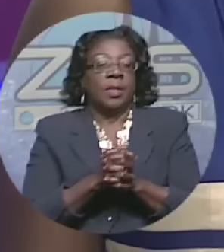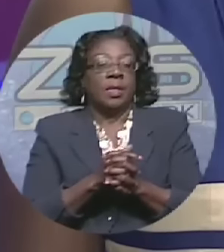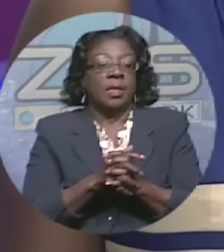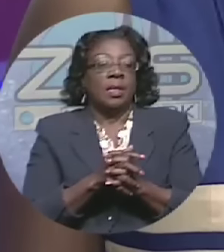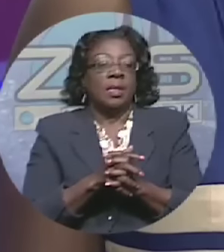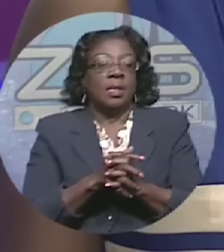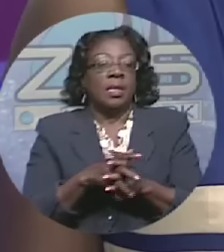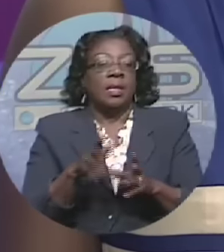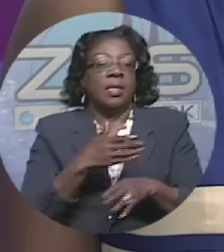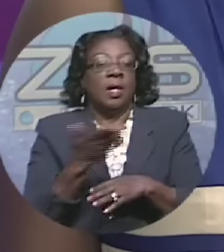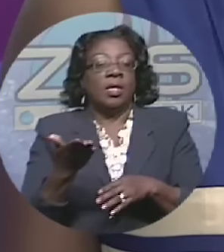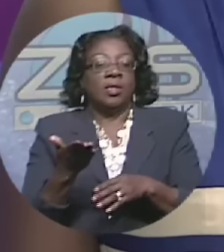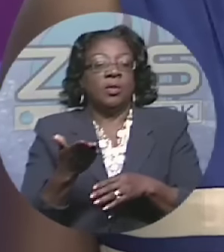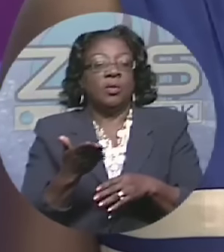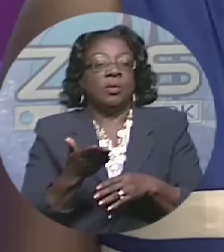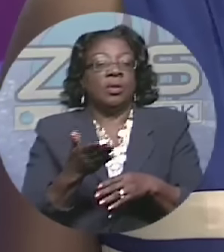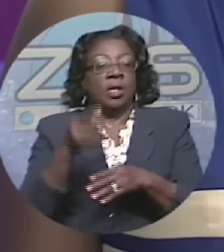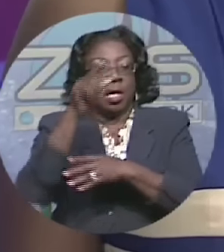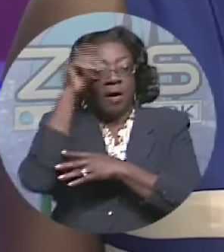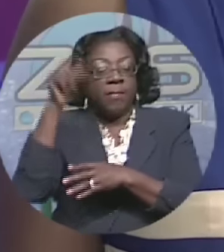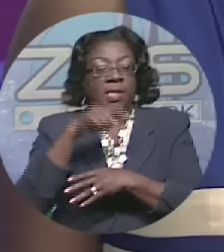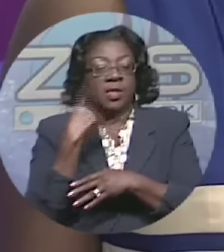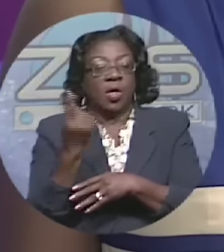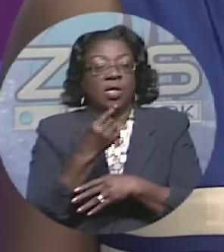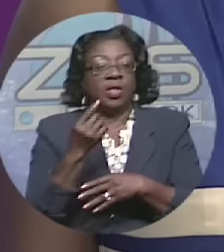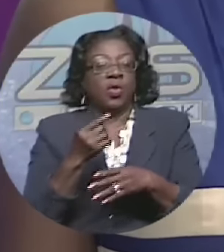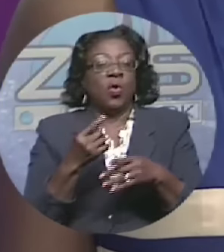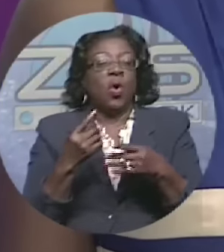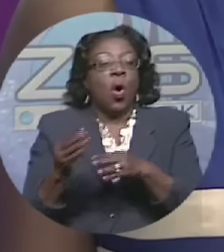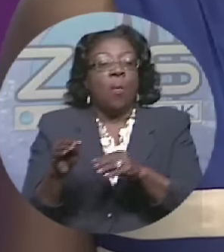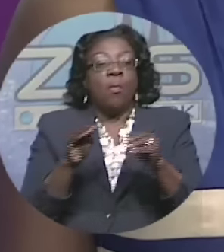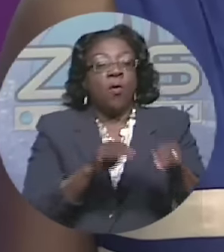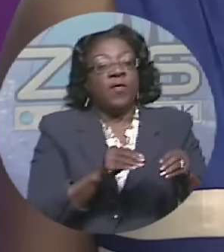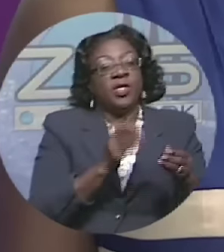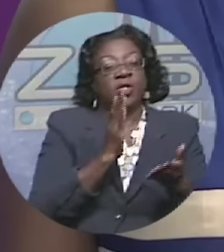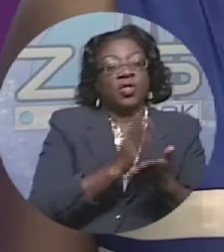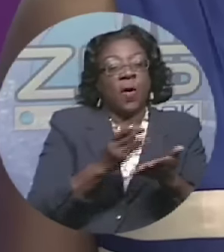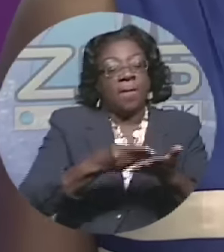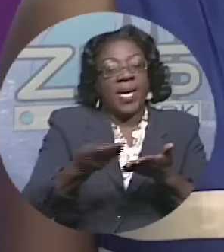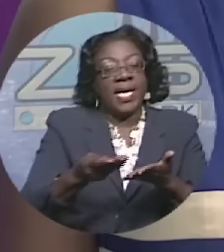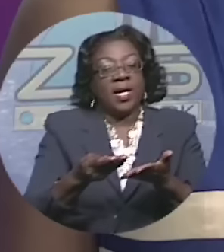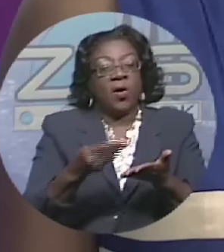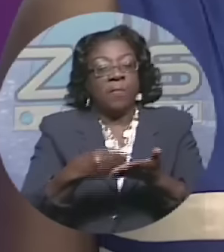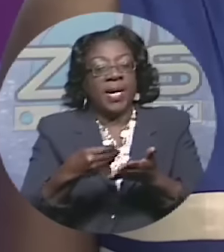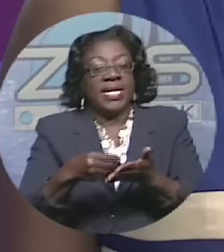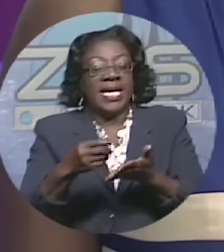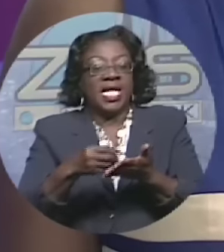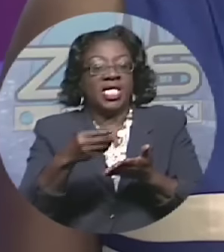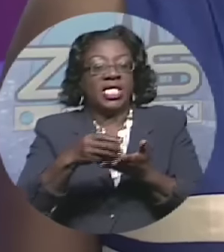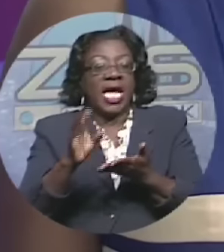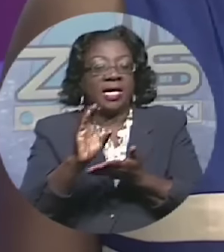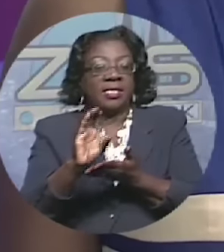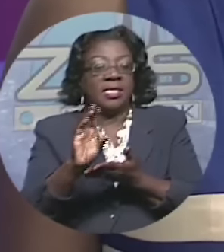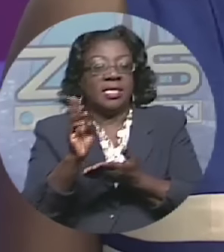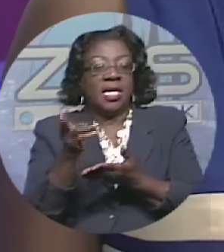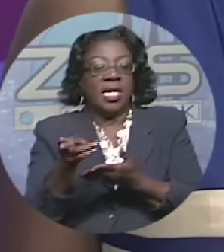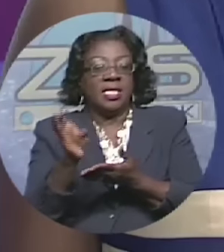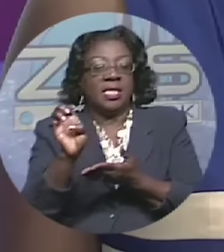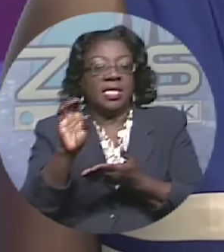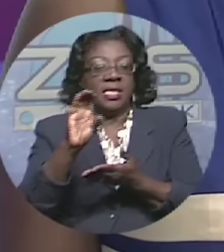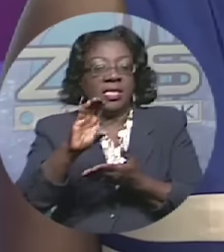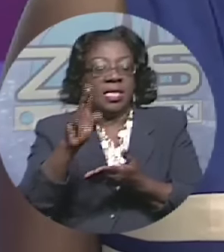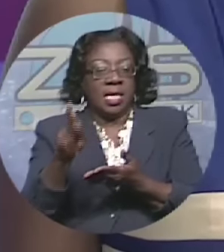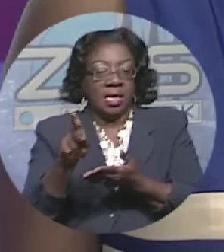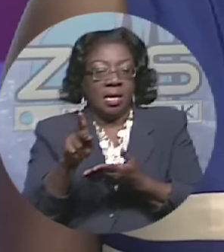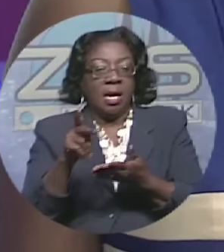Government is also moving to phase out its system of check payments. Prime Minister Christie disclosed a major shift in function by his administration yesterday